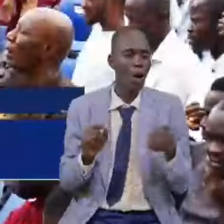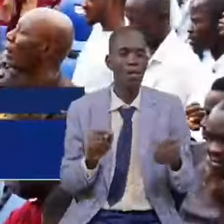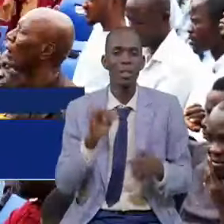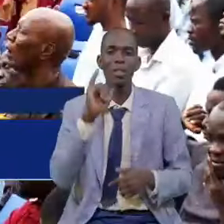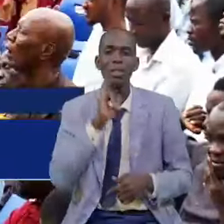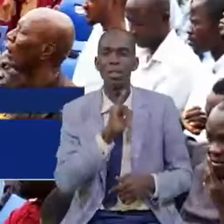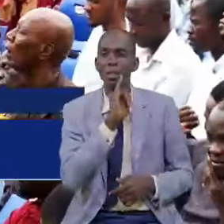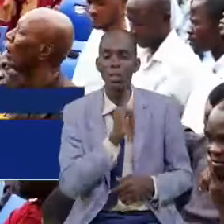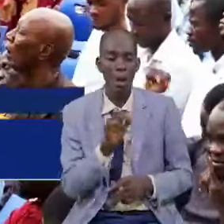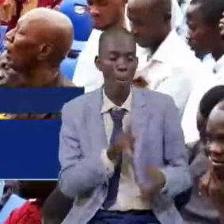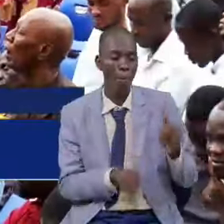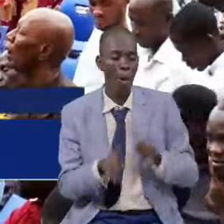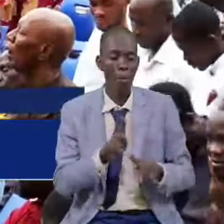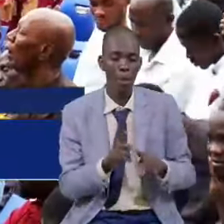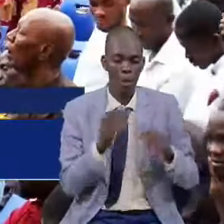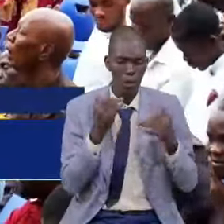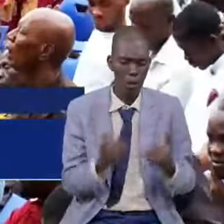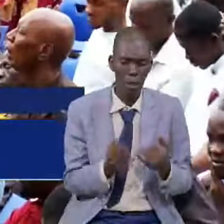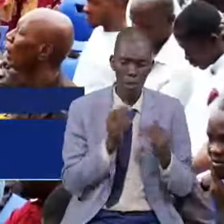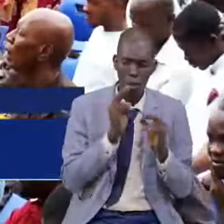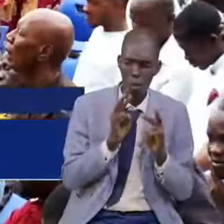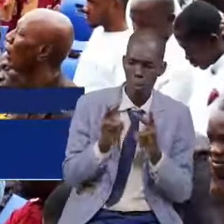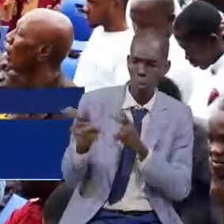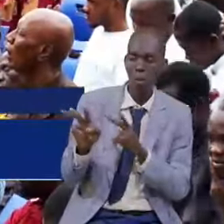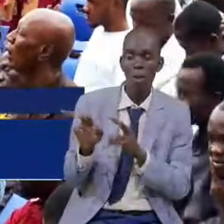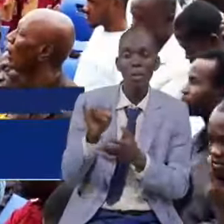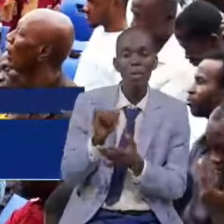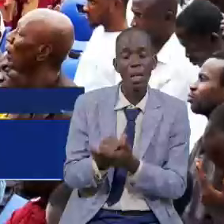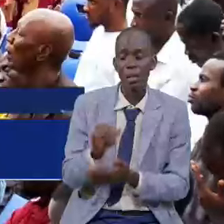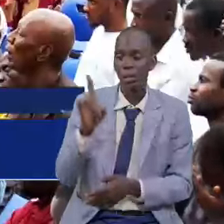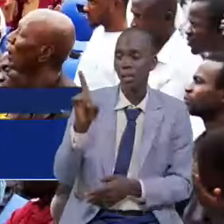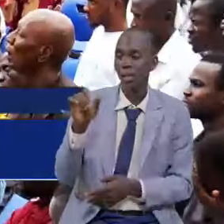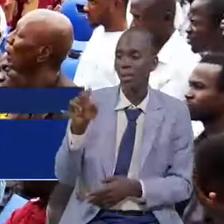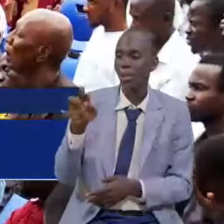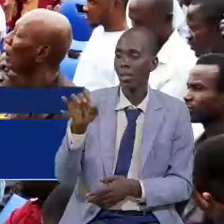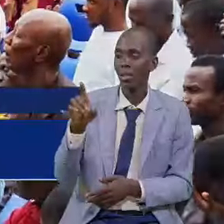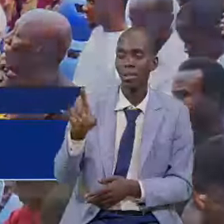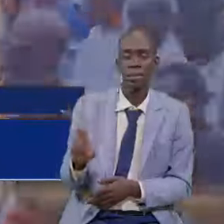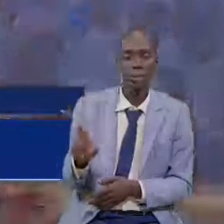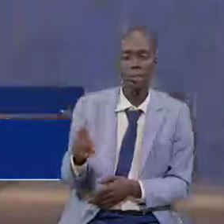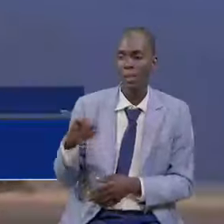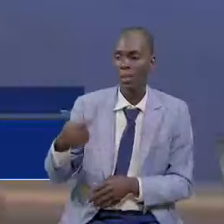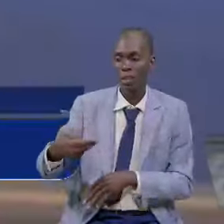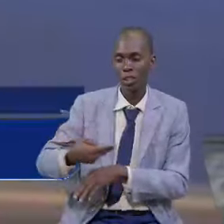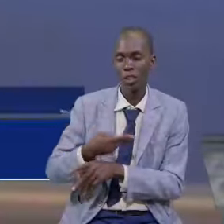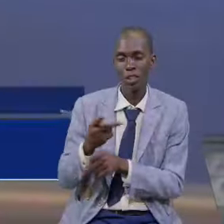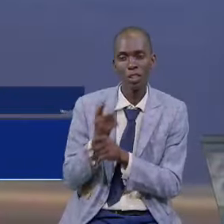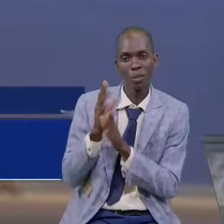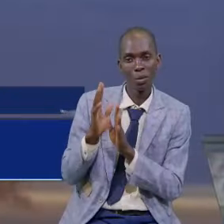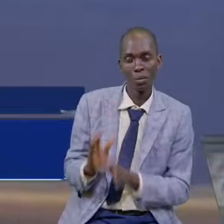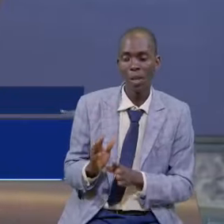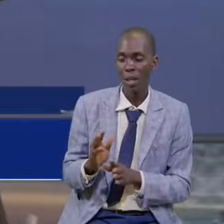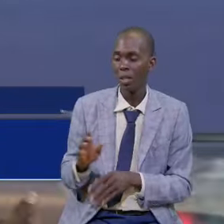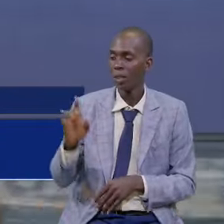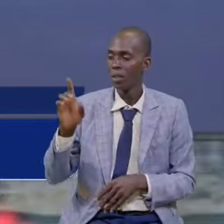saw that their shepherd, their king, the person who was leading them